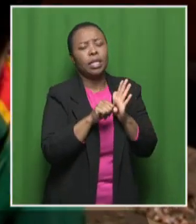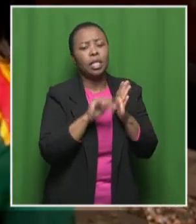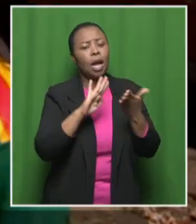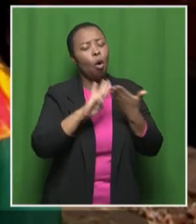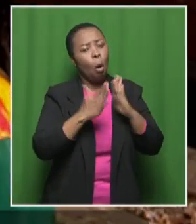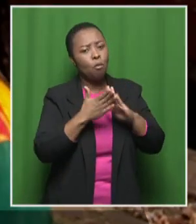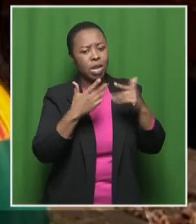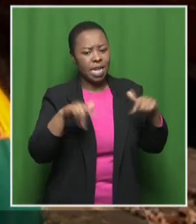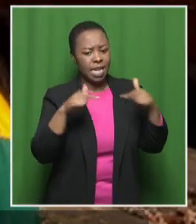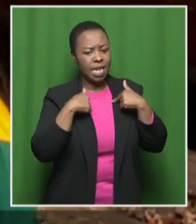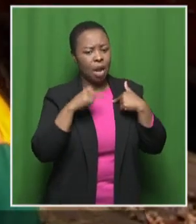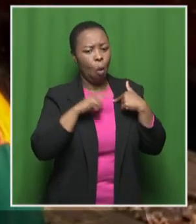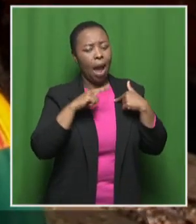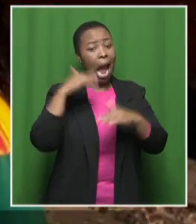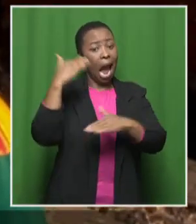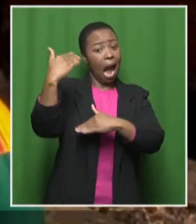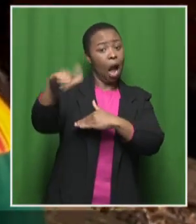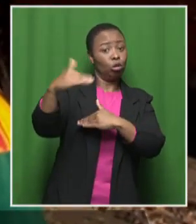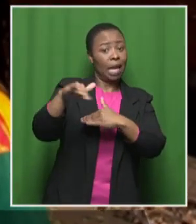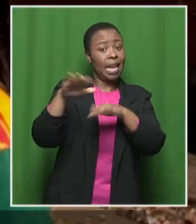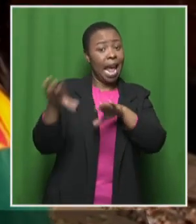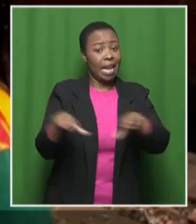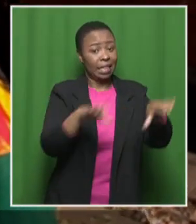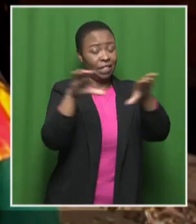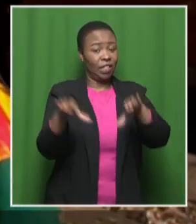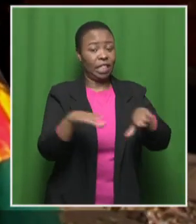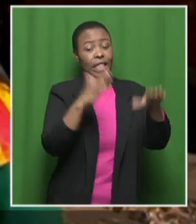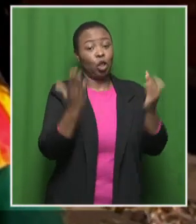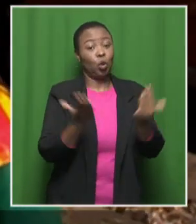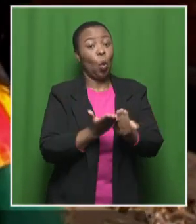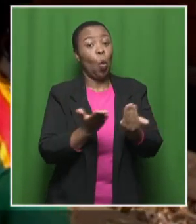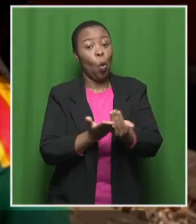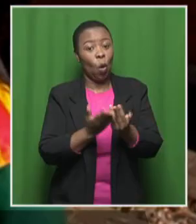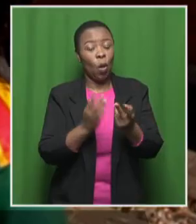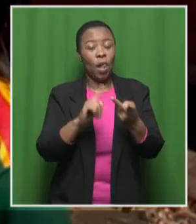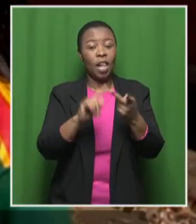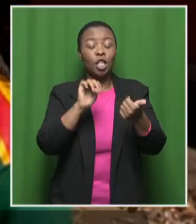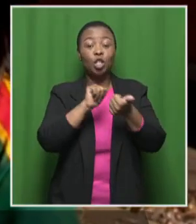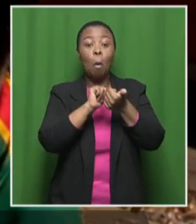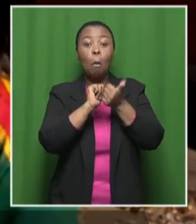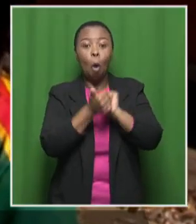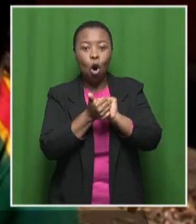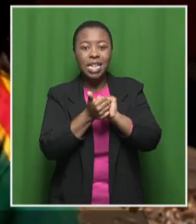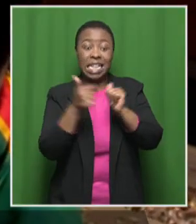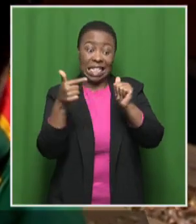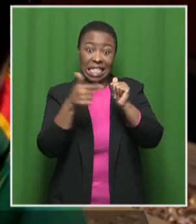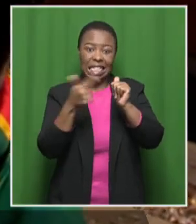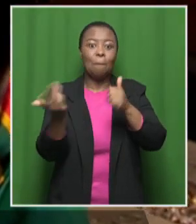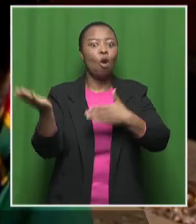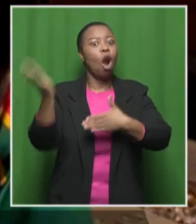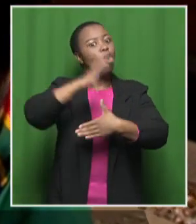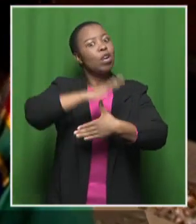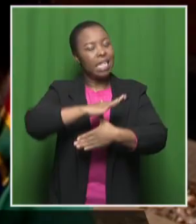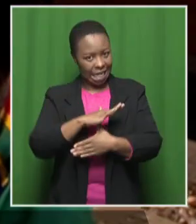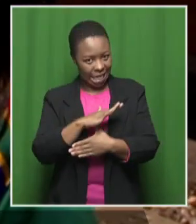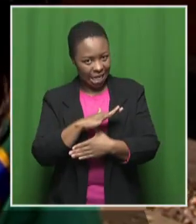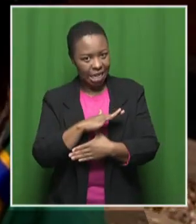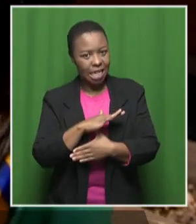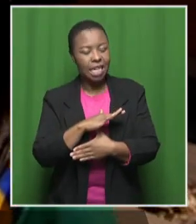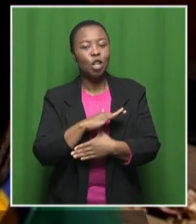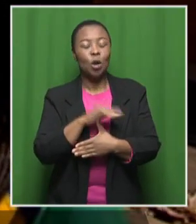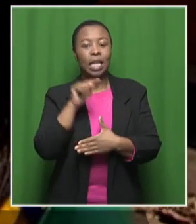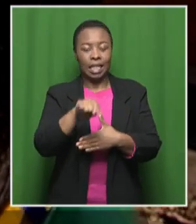the outside activities outside of school and sport has taken priority. So this is a